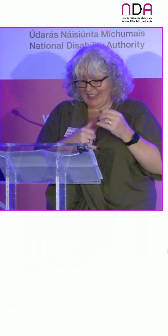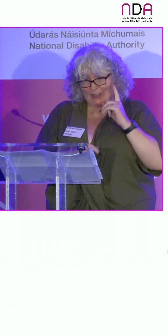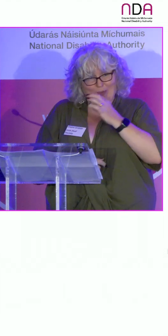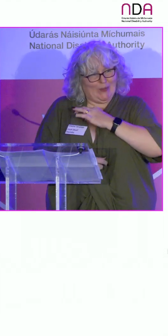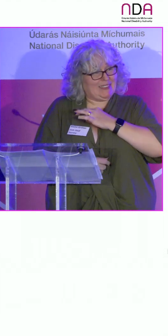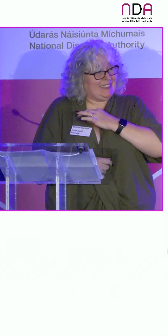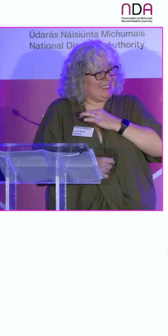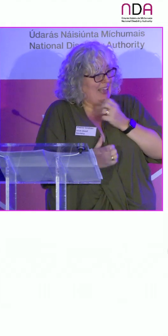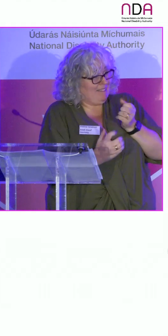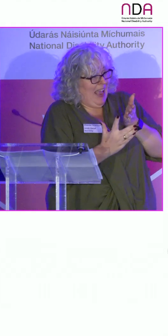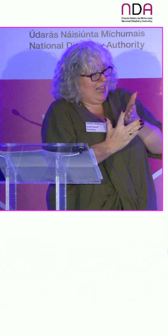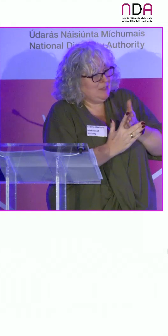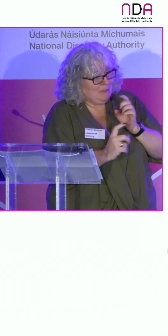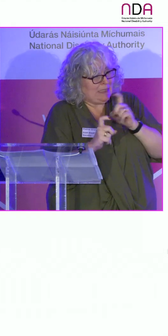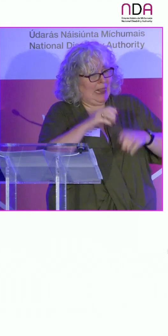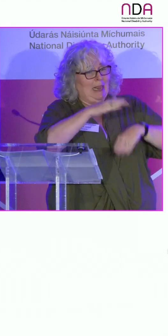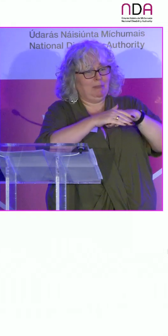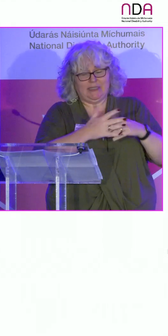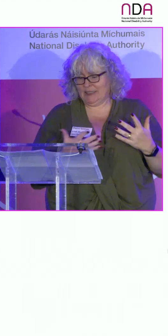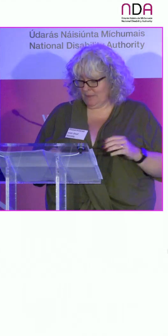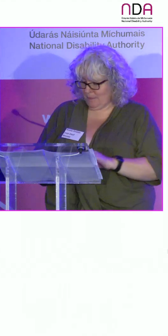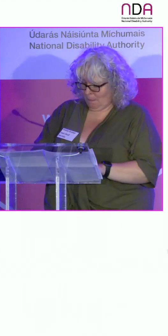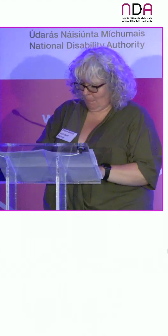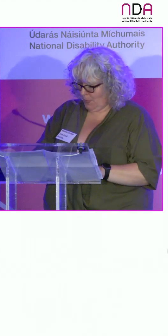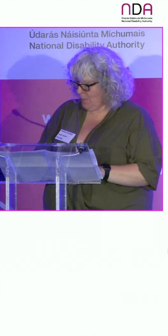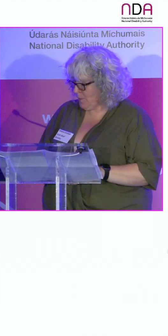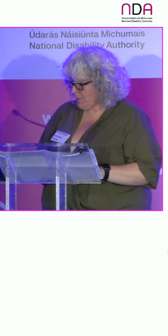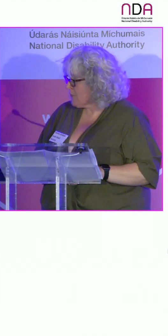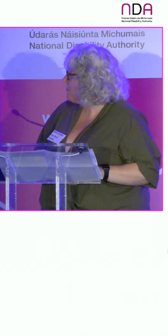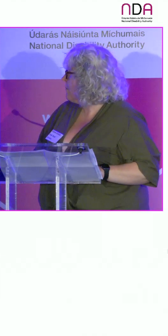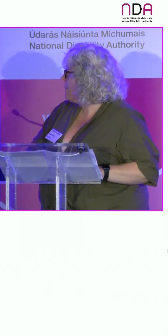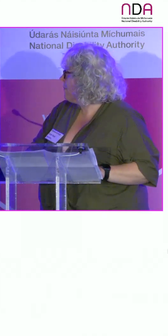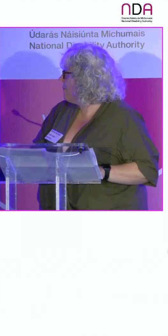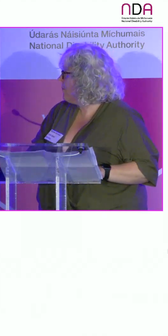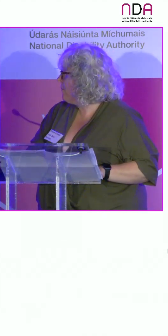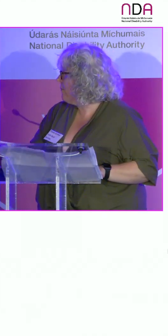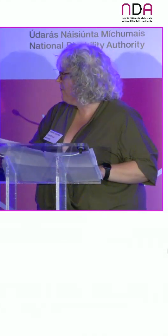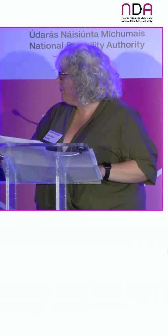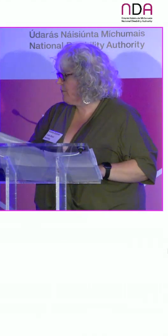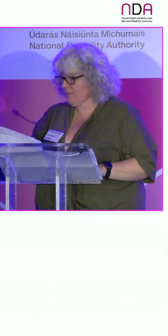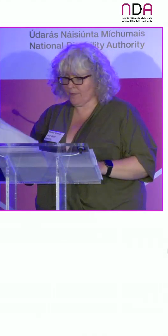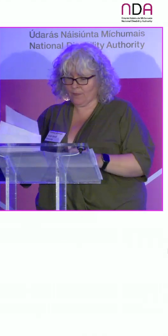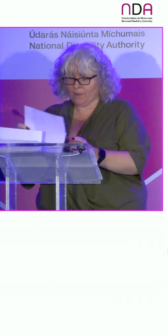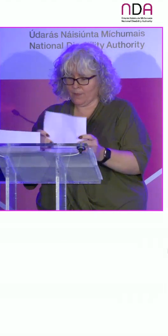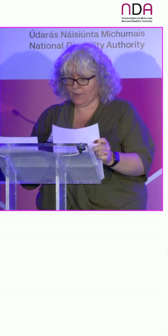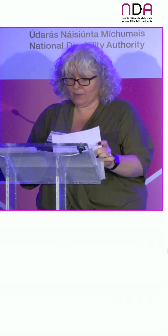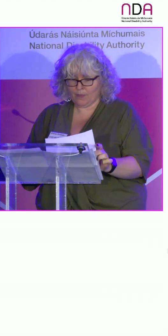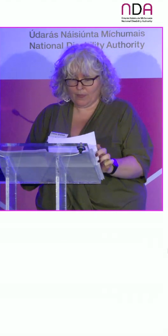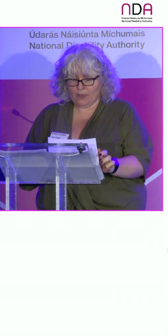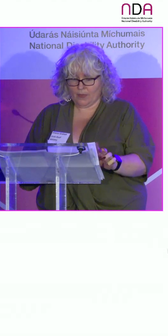vouchers per person per year. It is good access, but it still has that limitation.